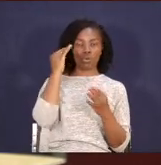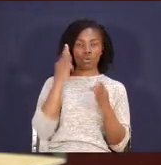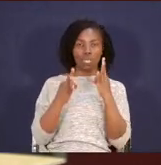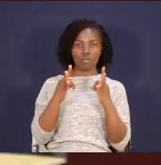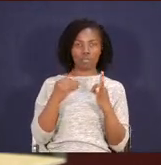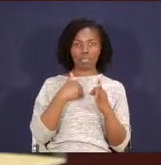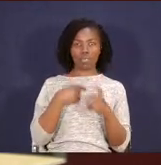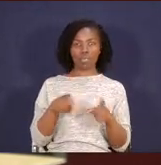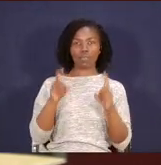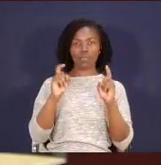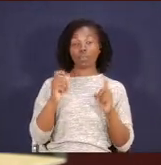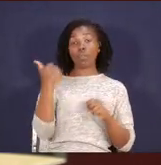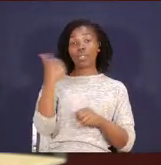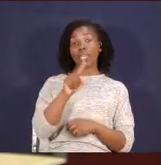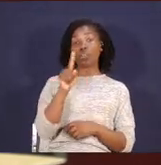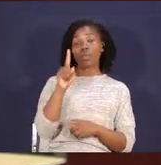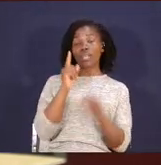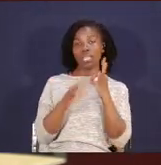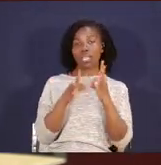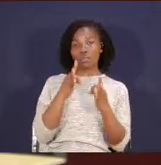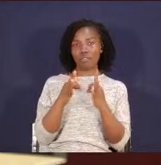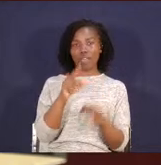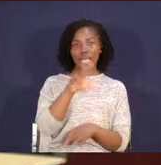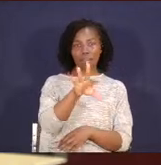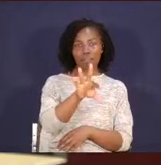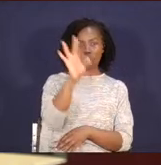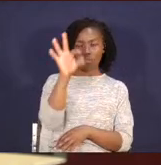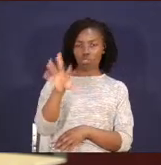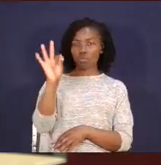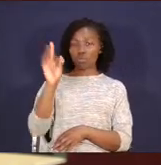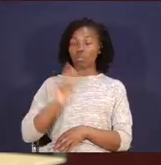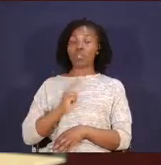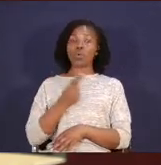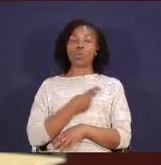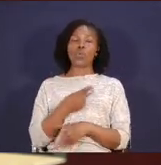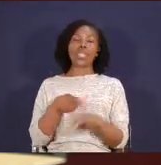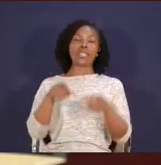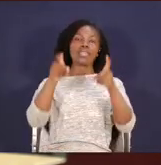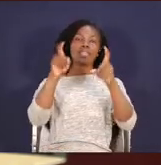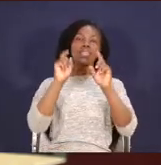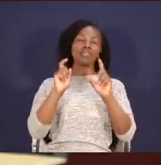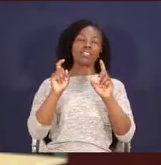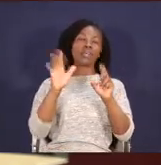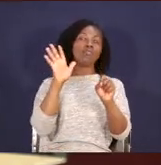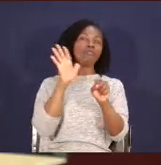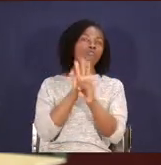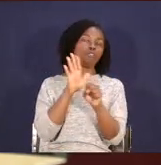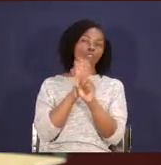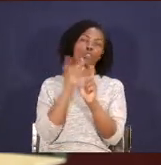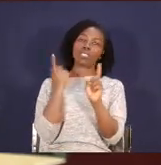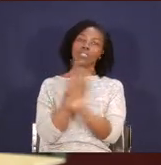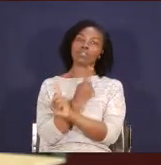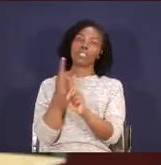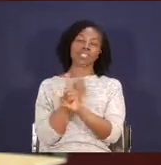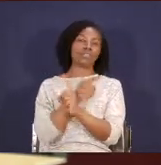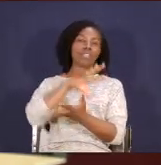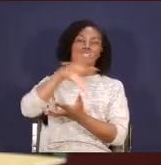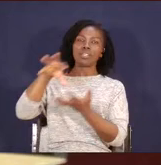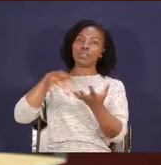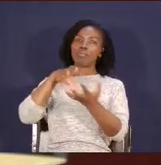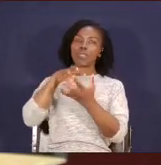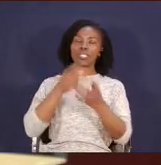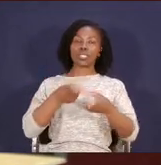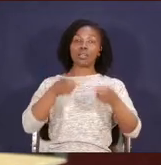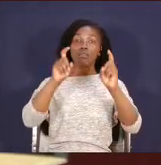any one of us, if I pick at random, we are multi-gifted. We got a gift mix.